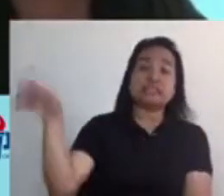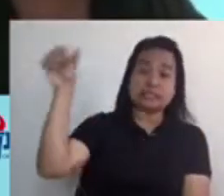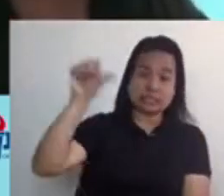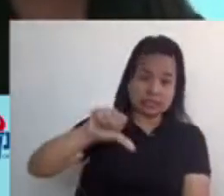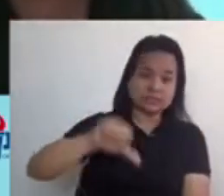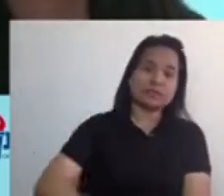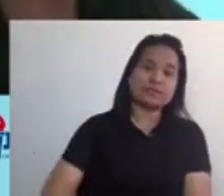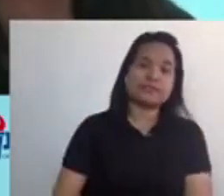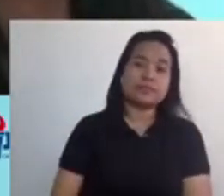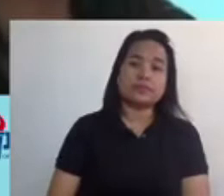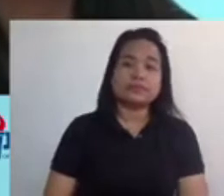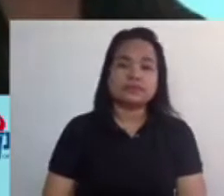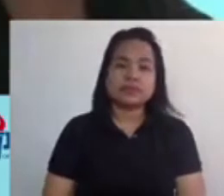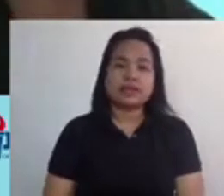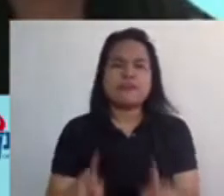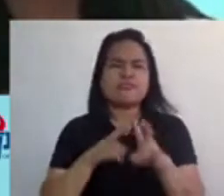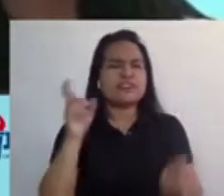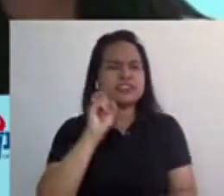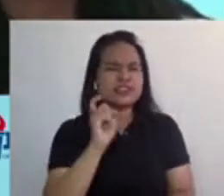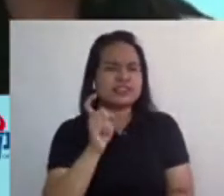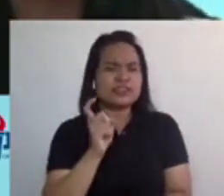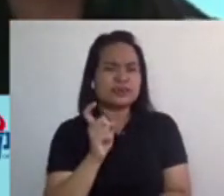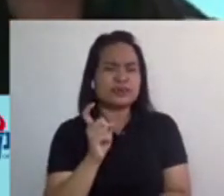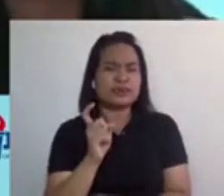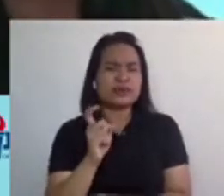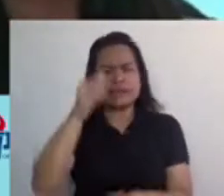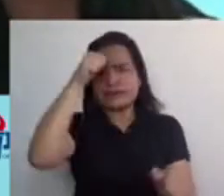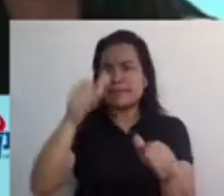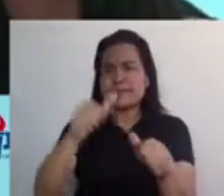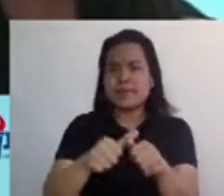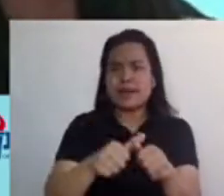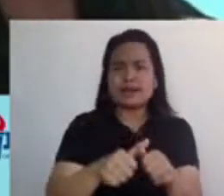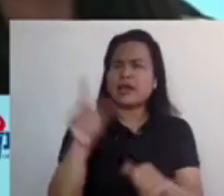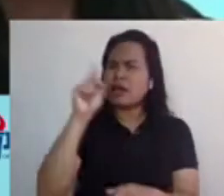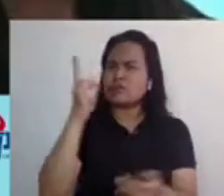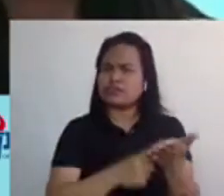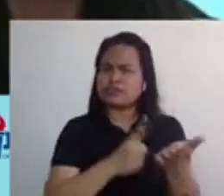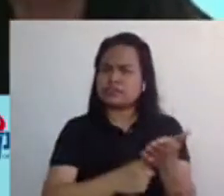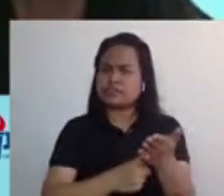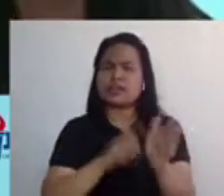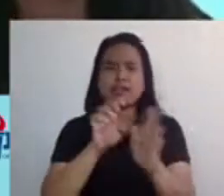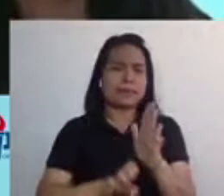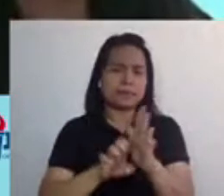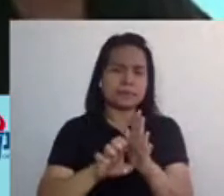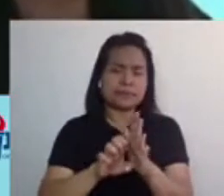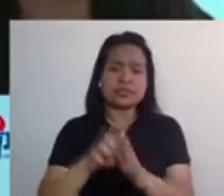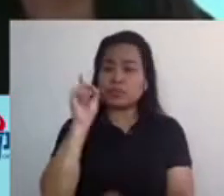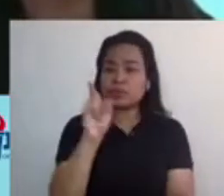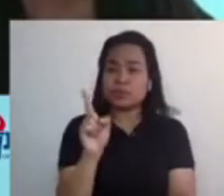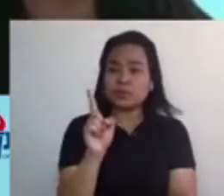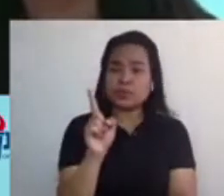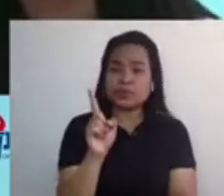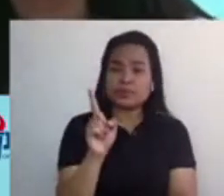very quick note or a very quick reminder of what was discussed in episode 1, when we discussed the